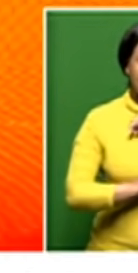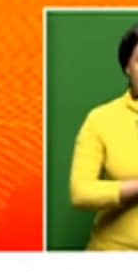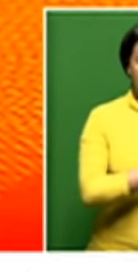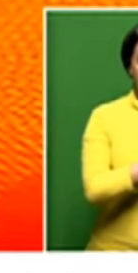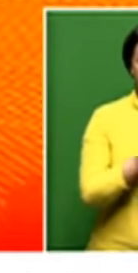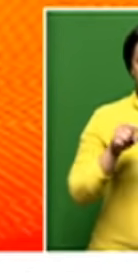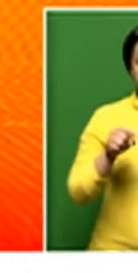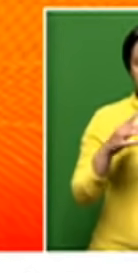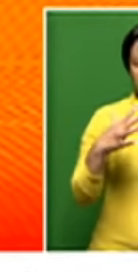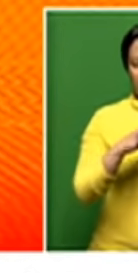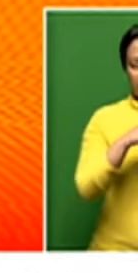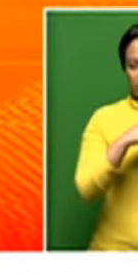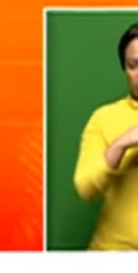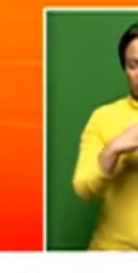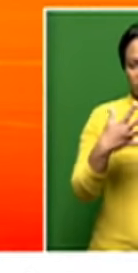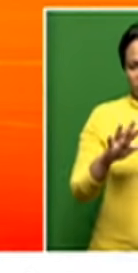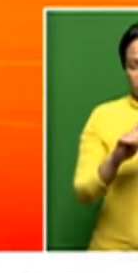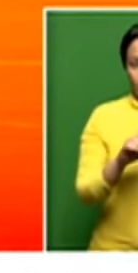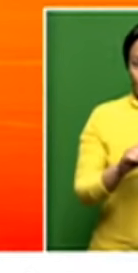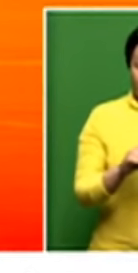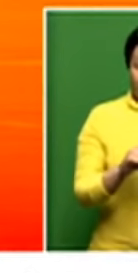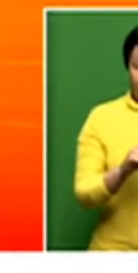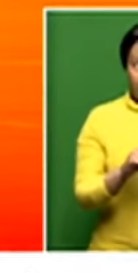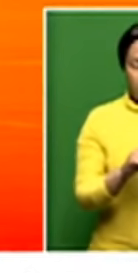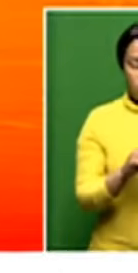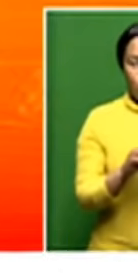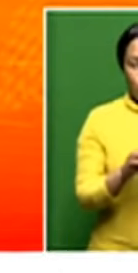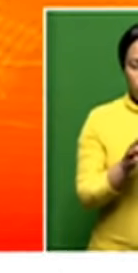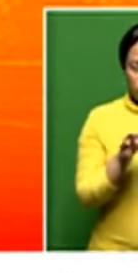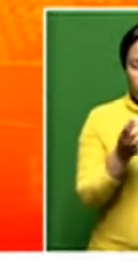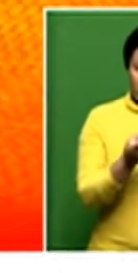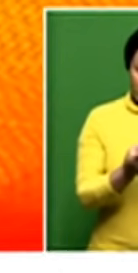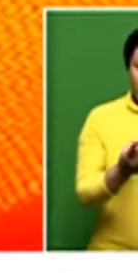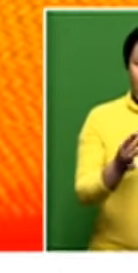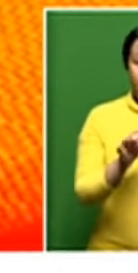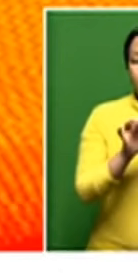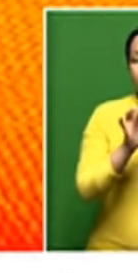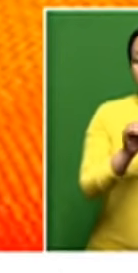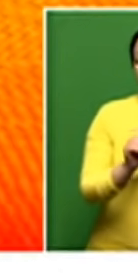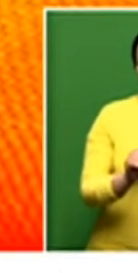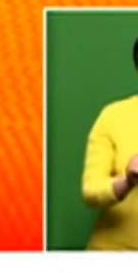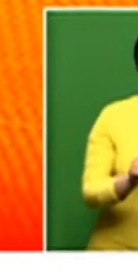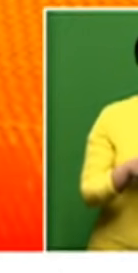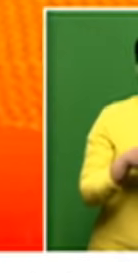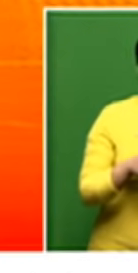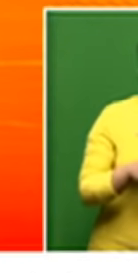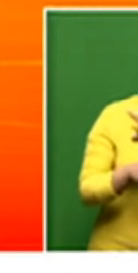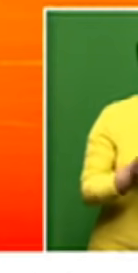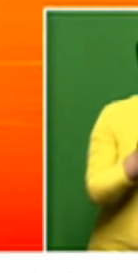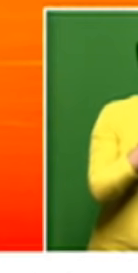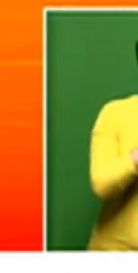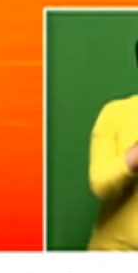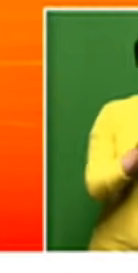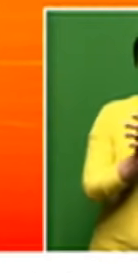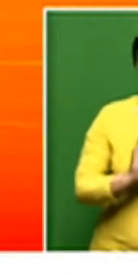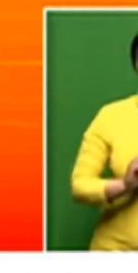KwaZulu-Natal and Gauteng. The government is yet to give clarity on the people and reasons behind the public unrest, despite President